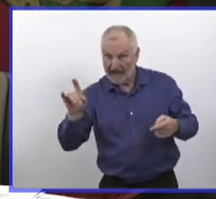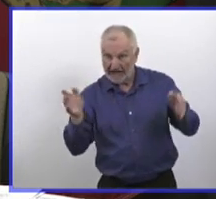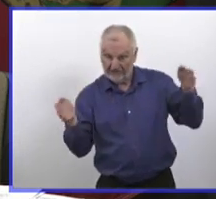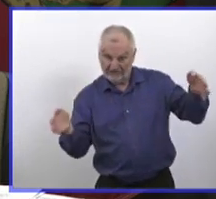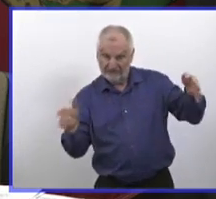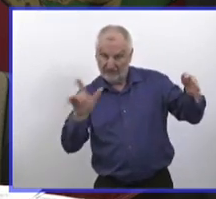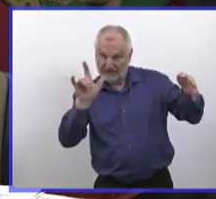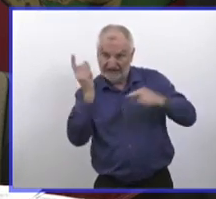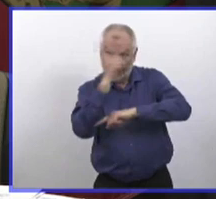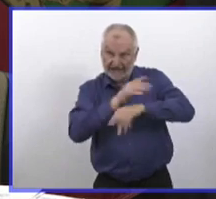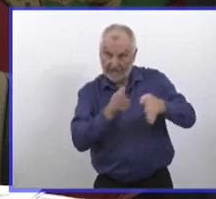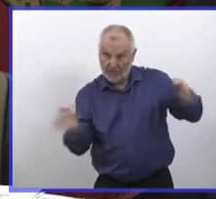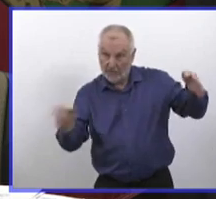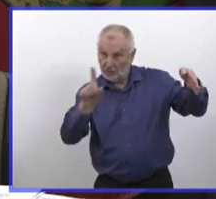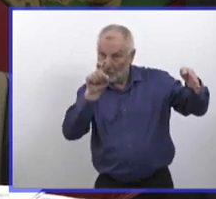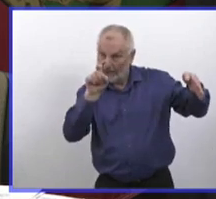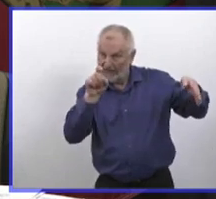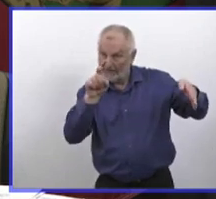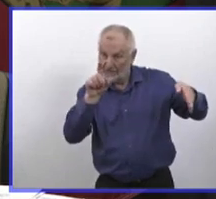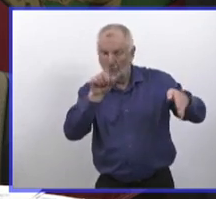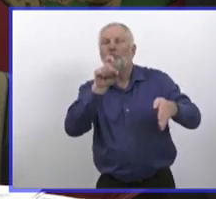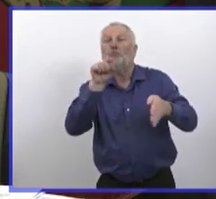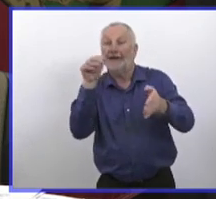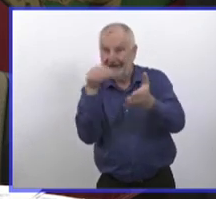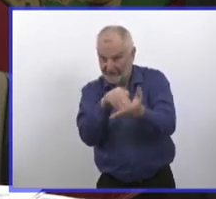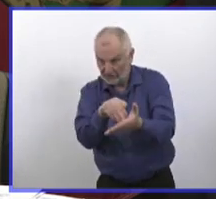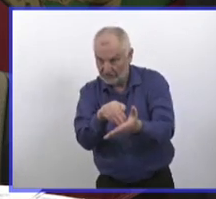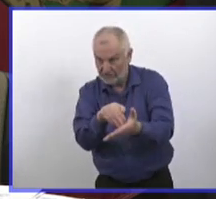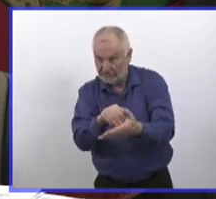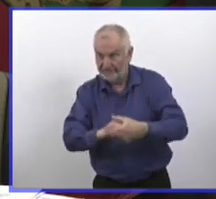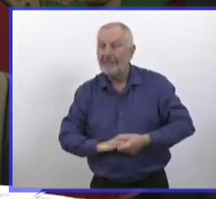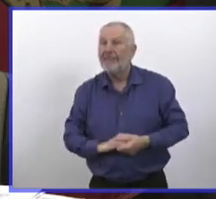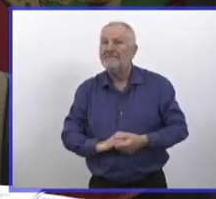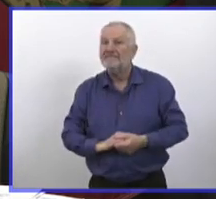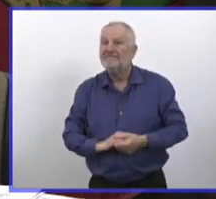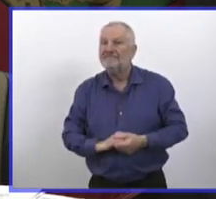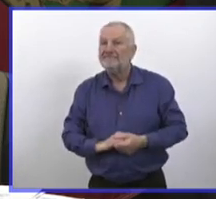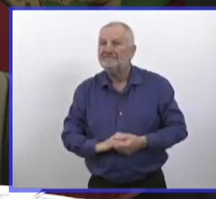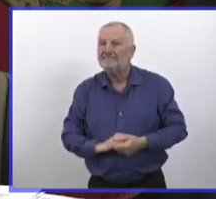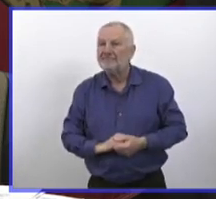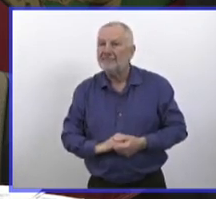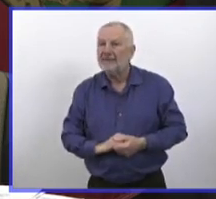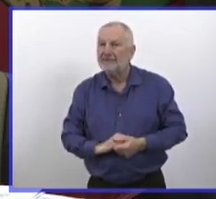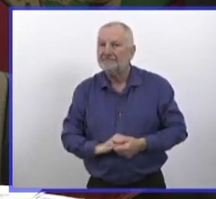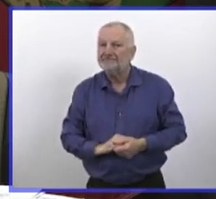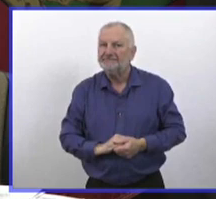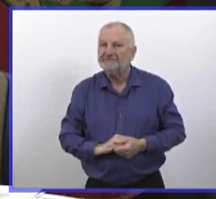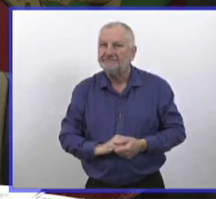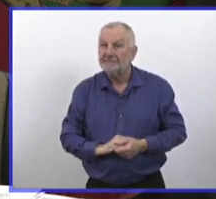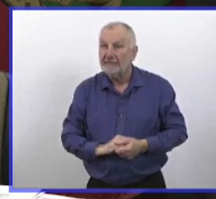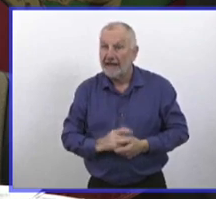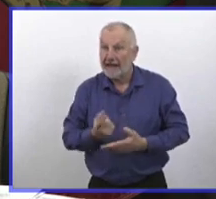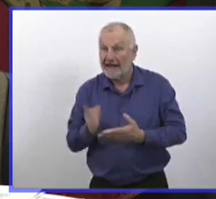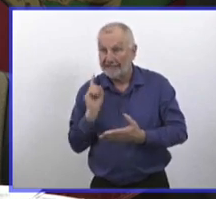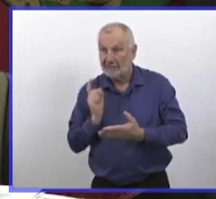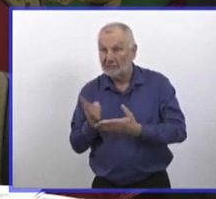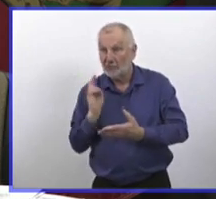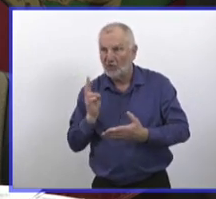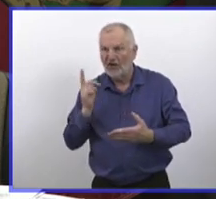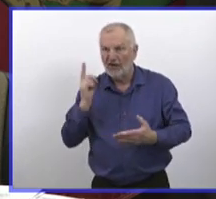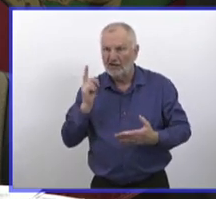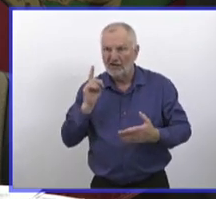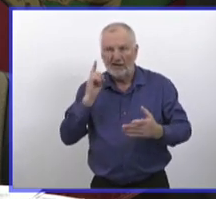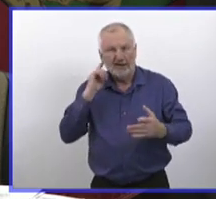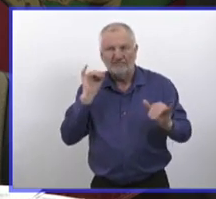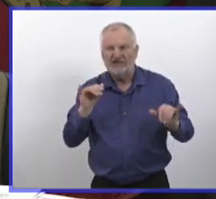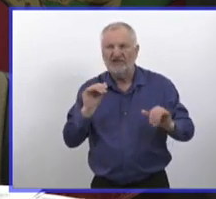now, 120 doses, which is close to double of what we were expecting only a couple of weeks ago. And this goes